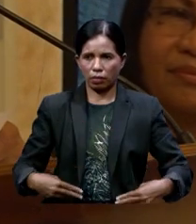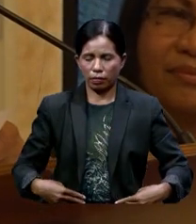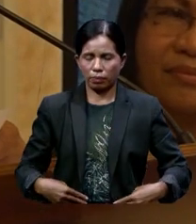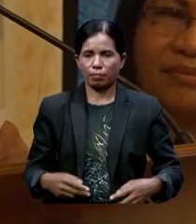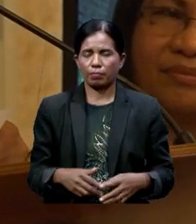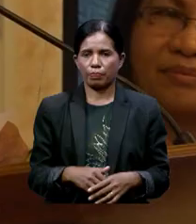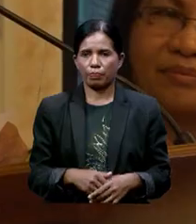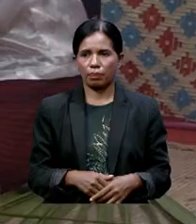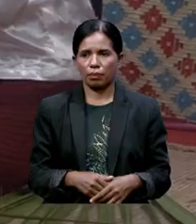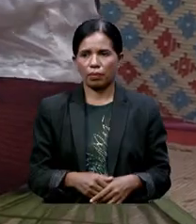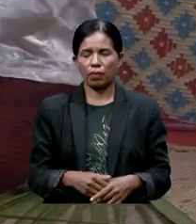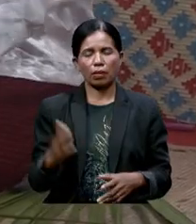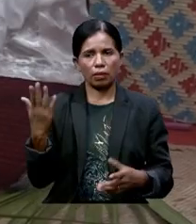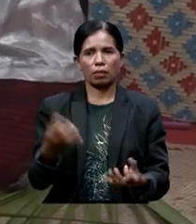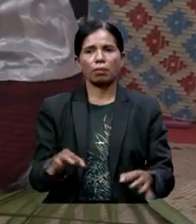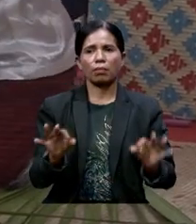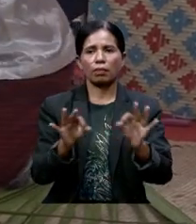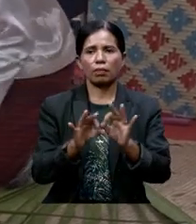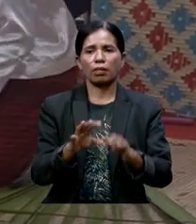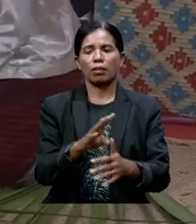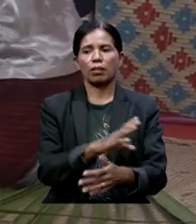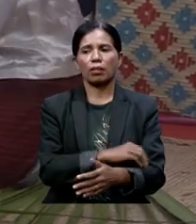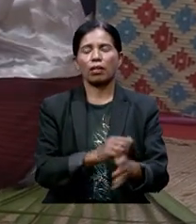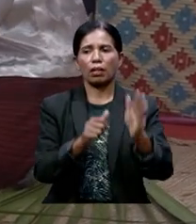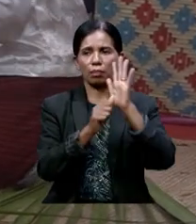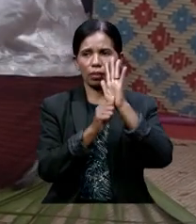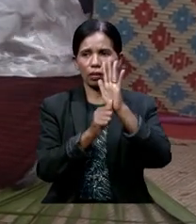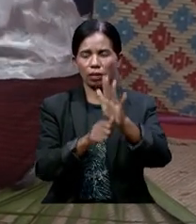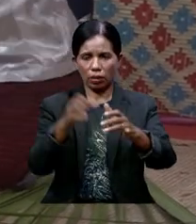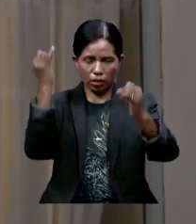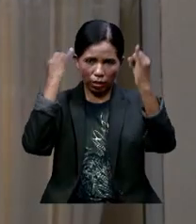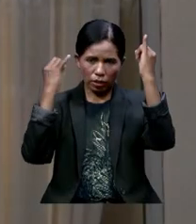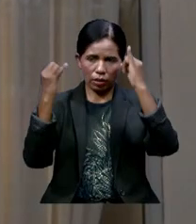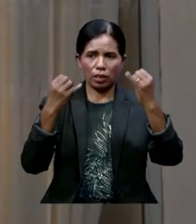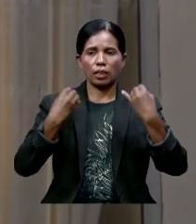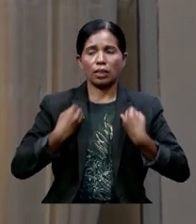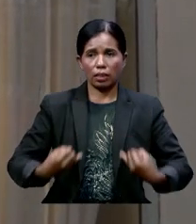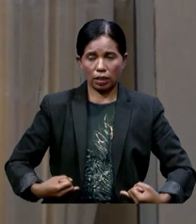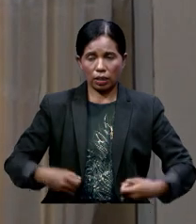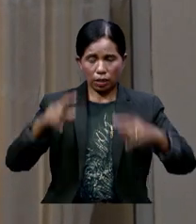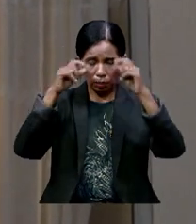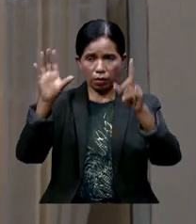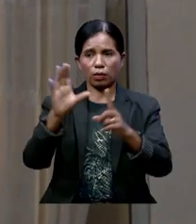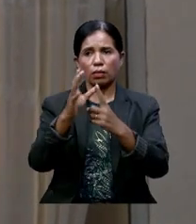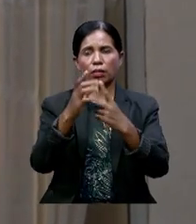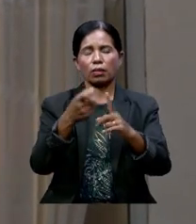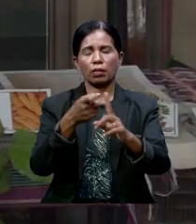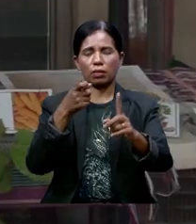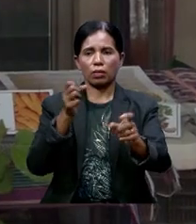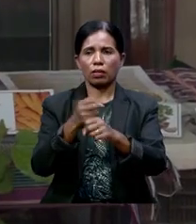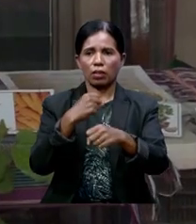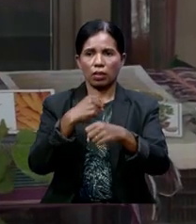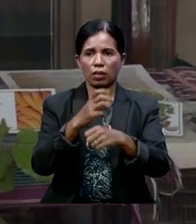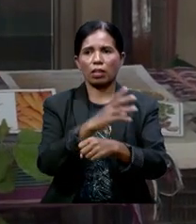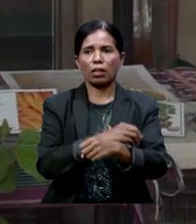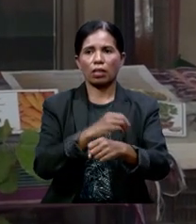important. E a cerimônia né, apresenta a nossa identidade timorniana, a nossa cultura, a nossa exposição